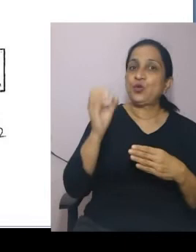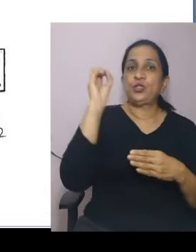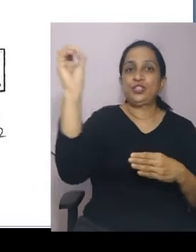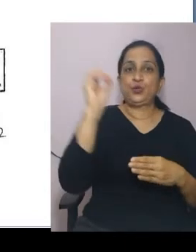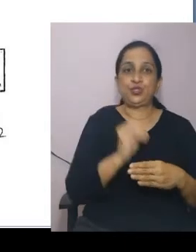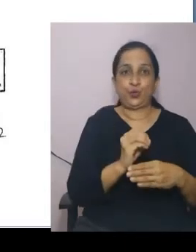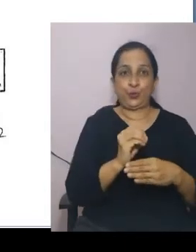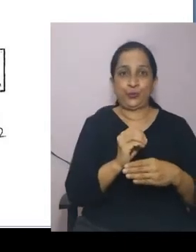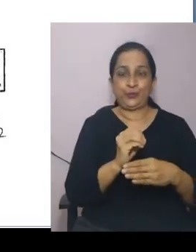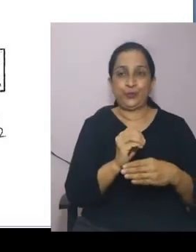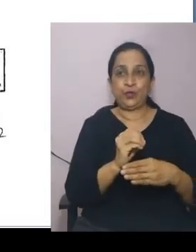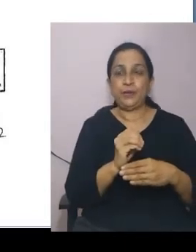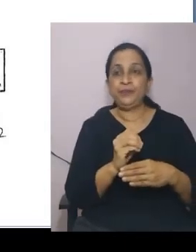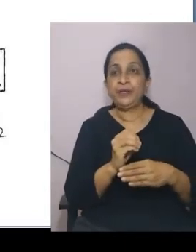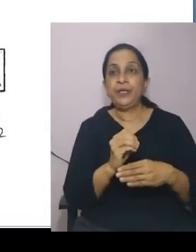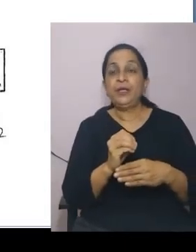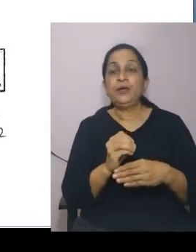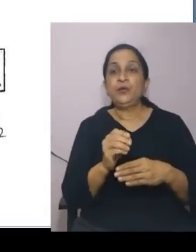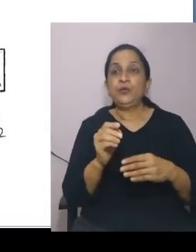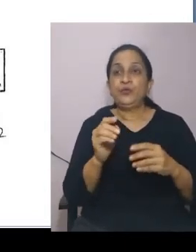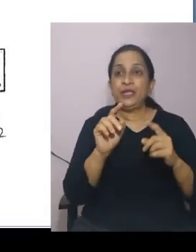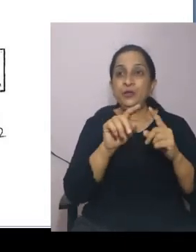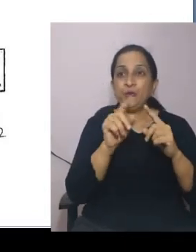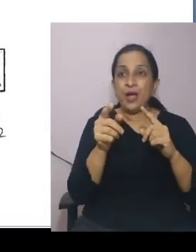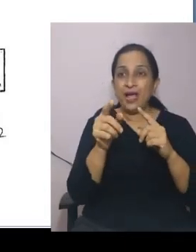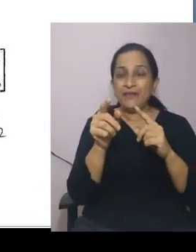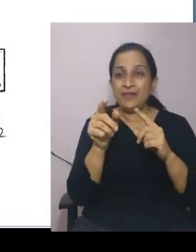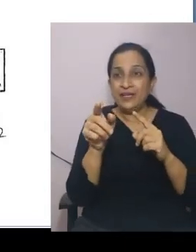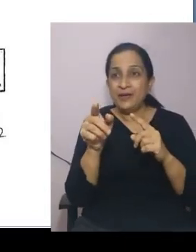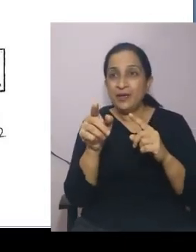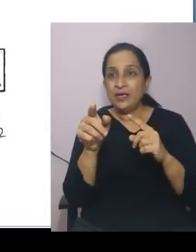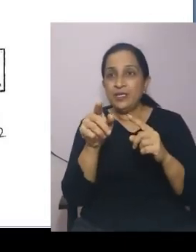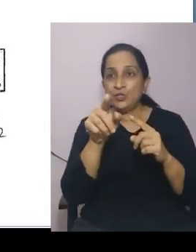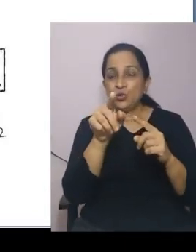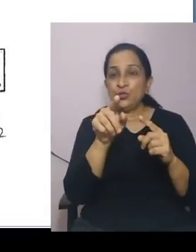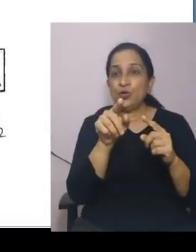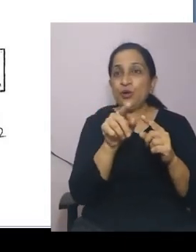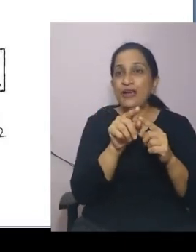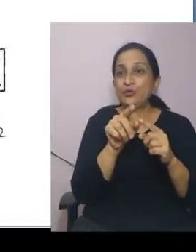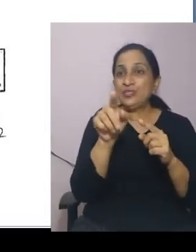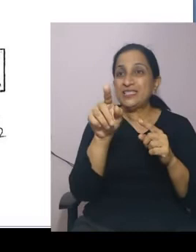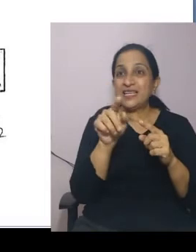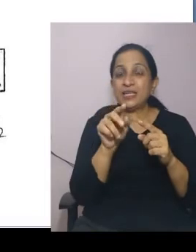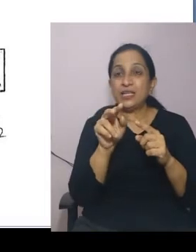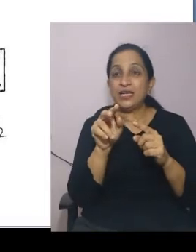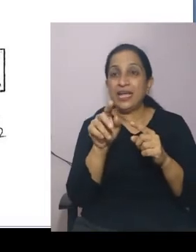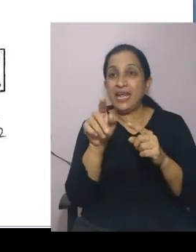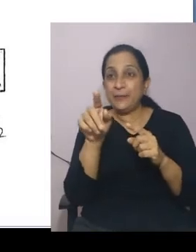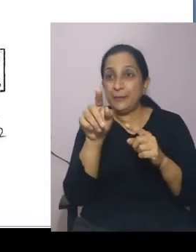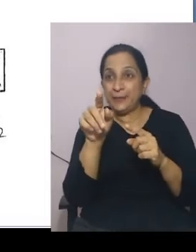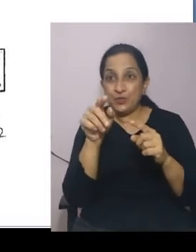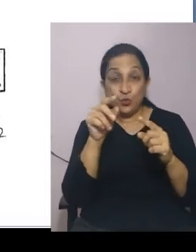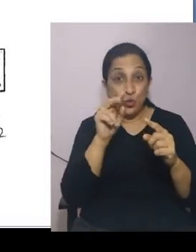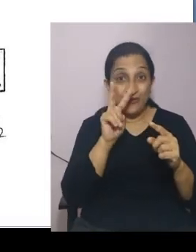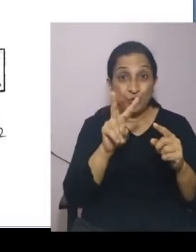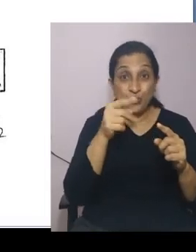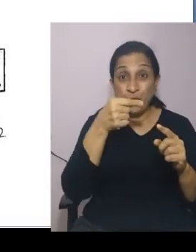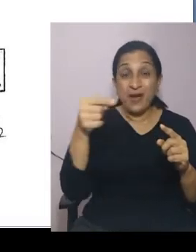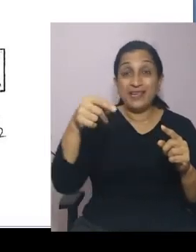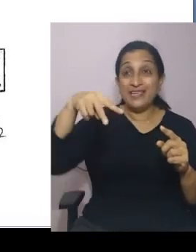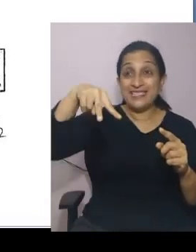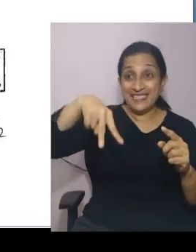Okay, and when you A minus 2i, when you make A minus